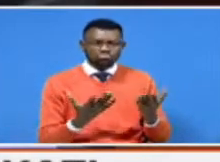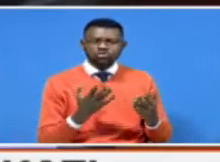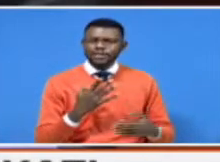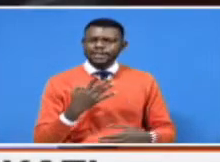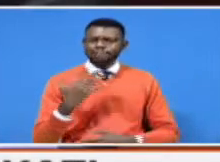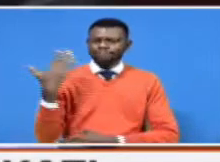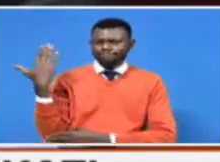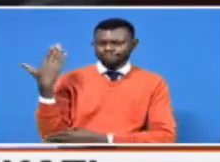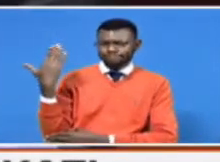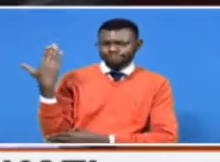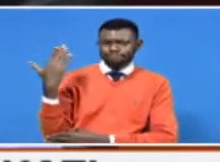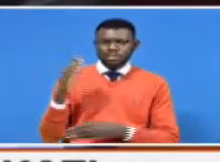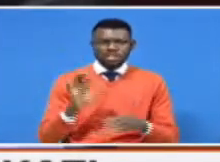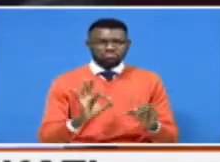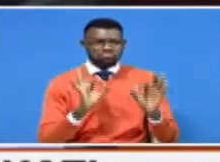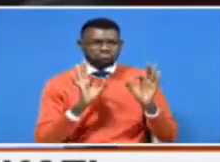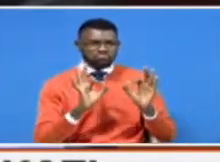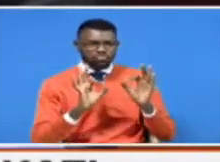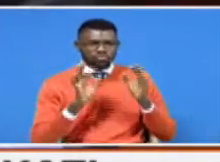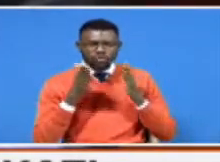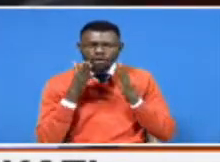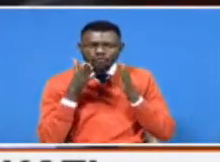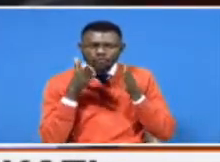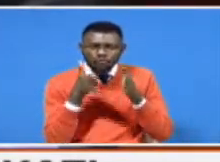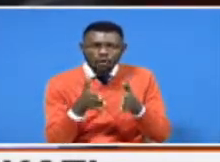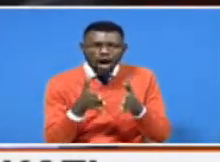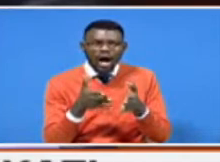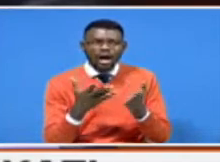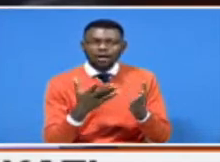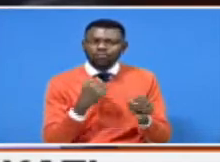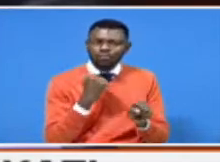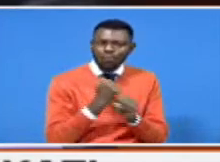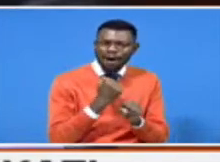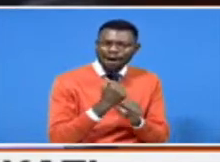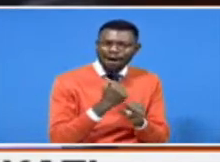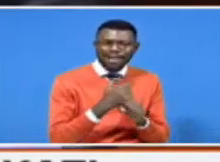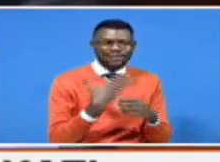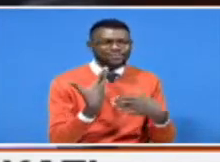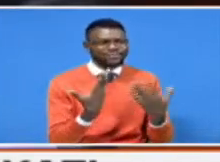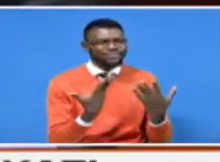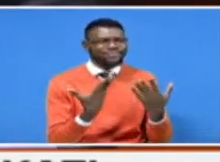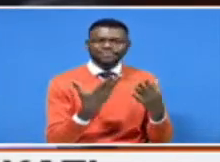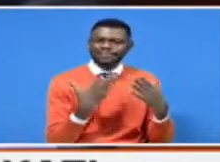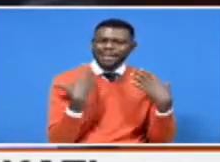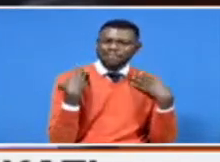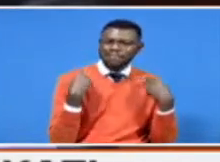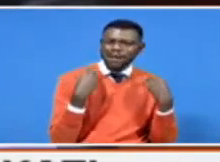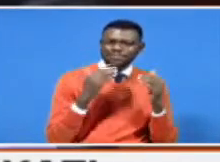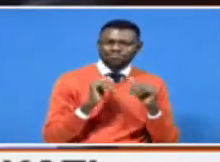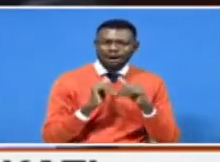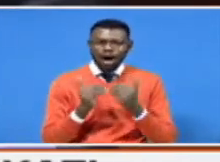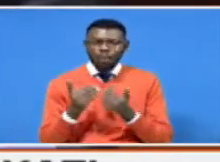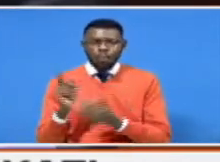speech touching on issues related to industrial relations practice here in Kenya and